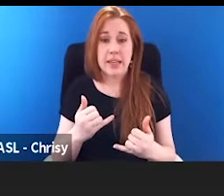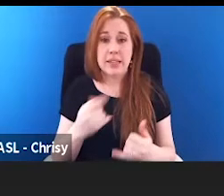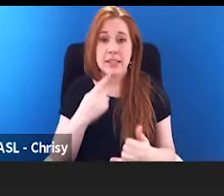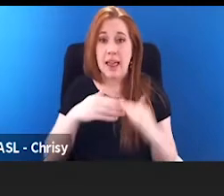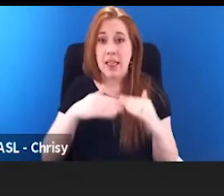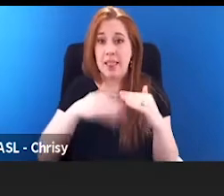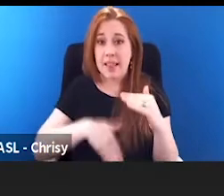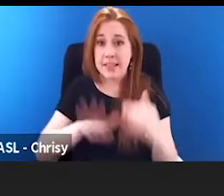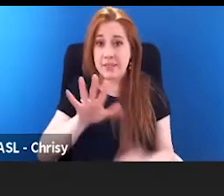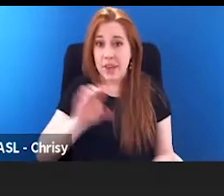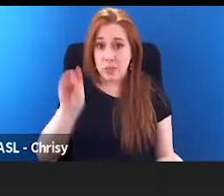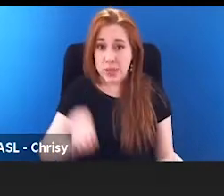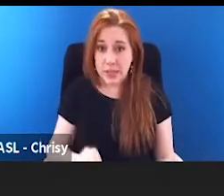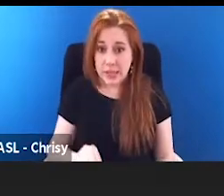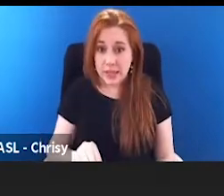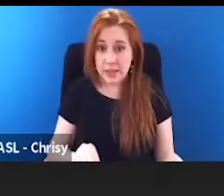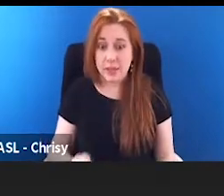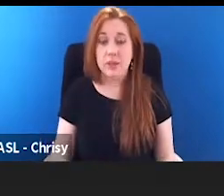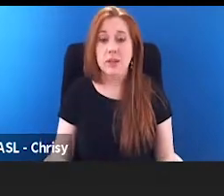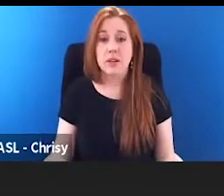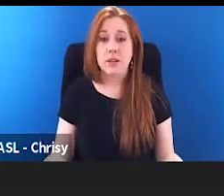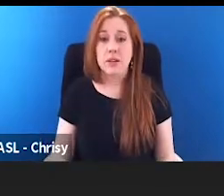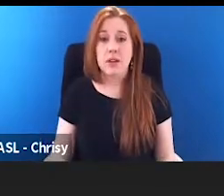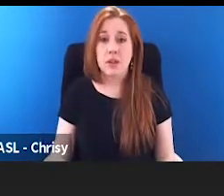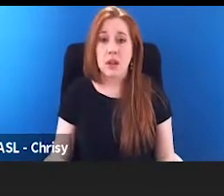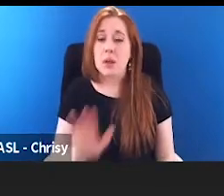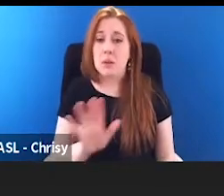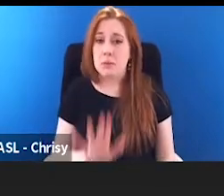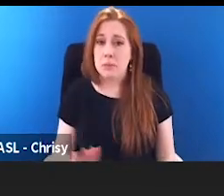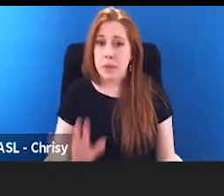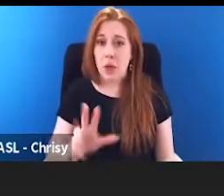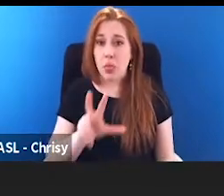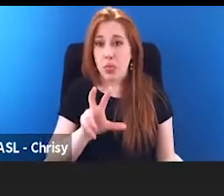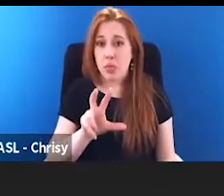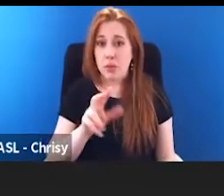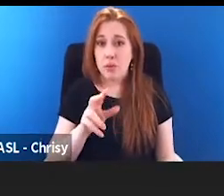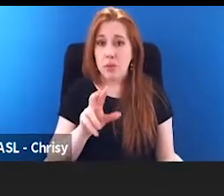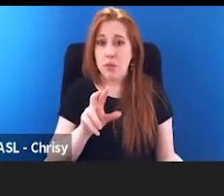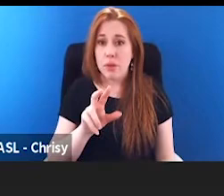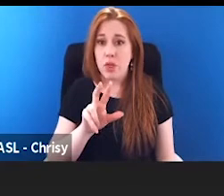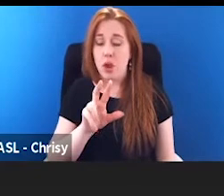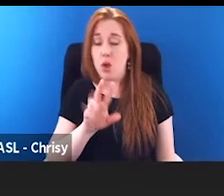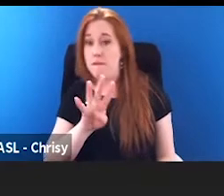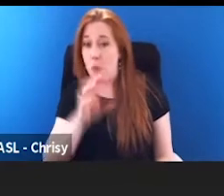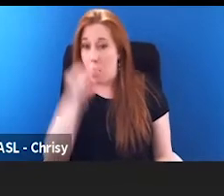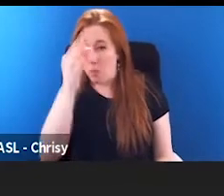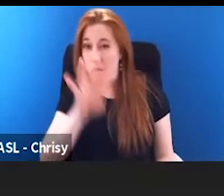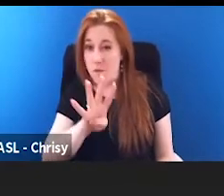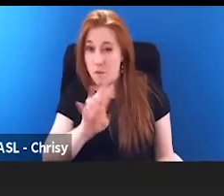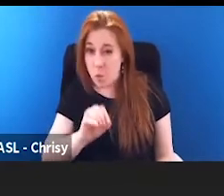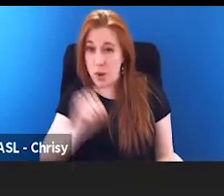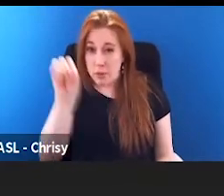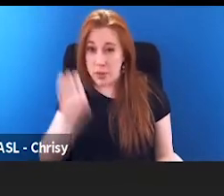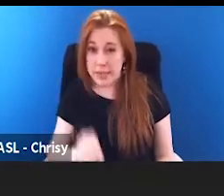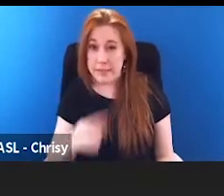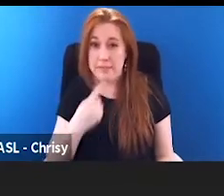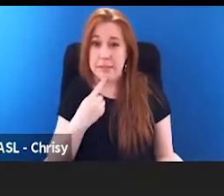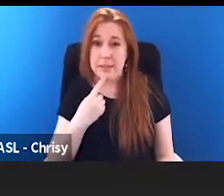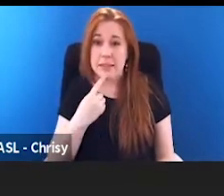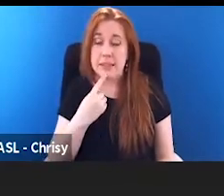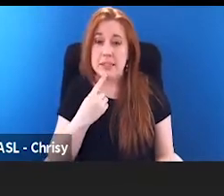than 5%. A good 30% or 40%, close to 40% would say it's